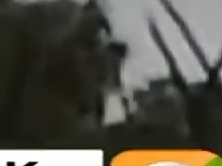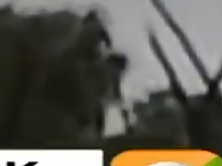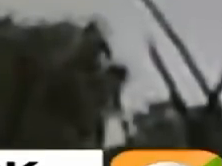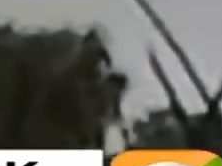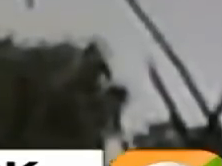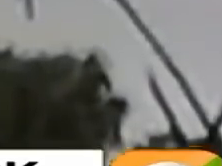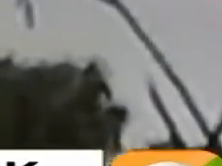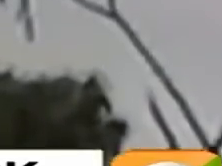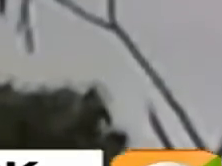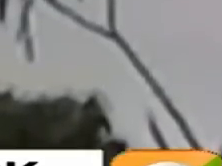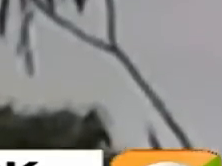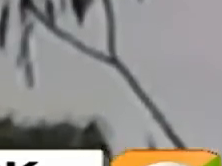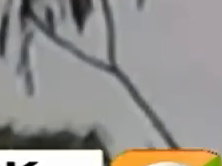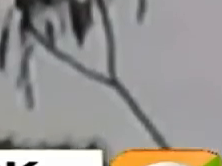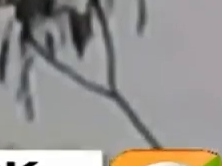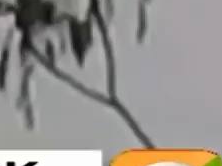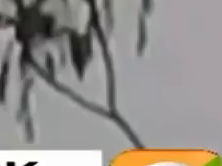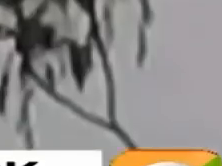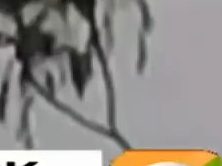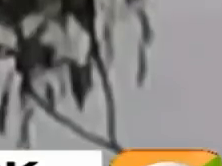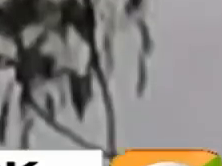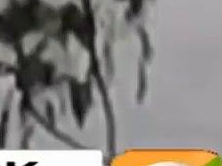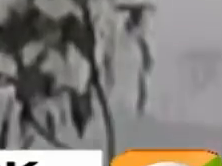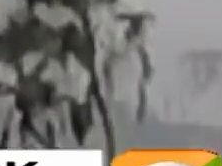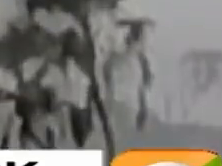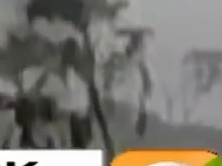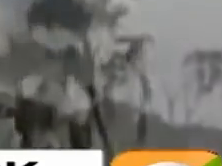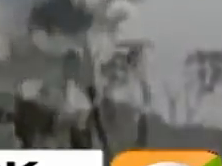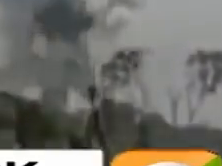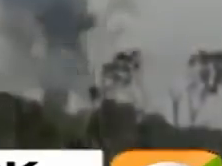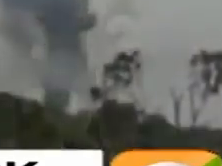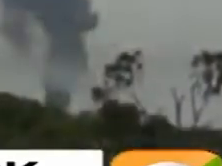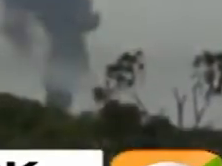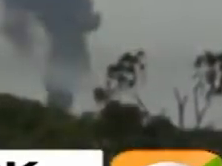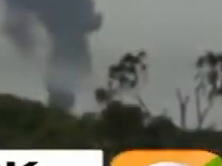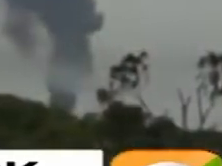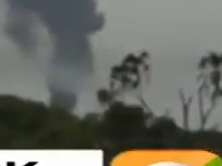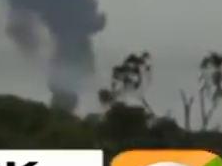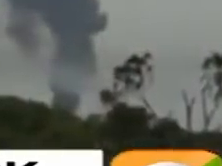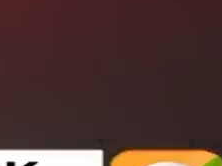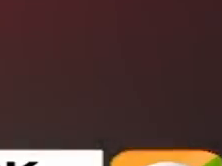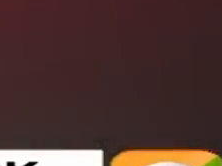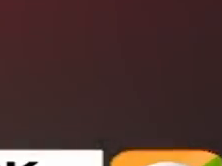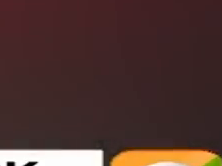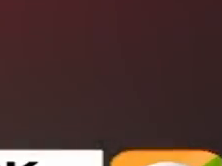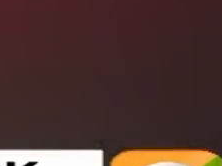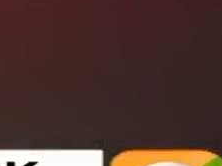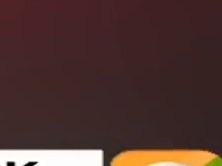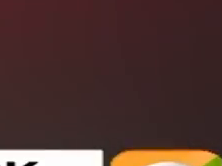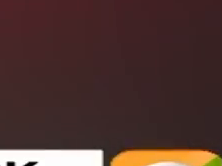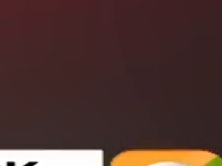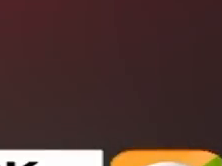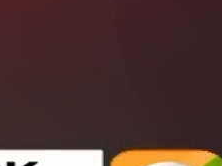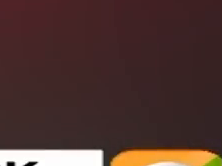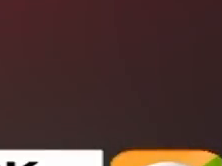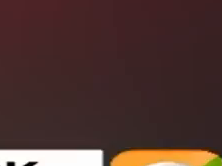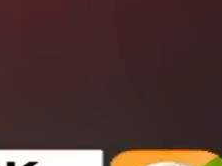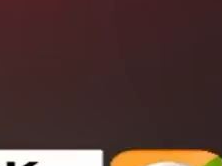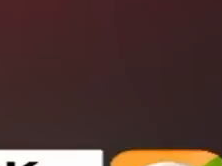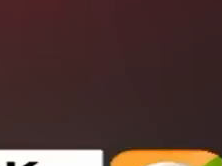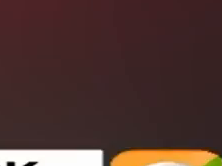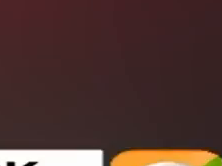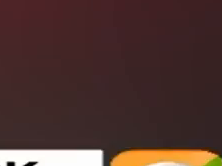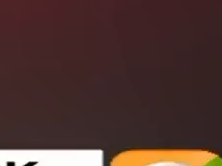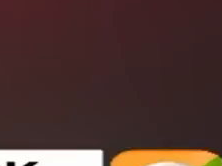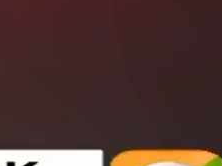gunfire ensued between the soldiers and the militants who initiated the offensive using suicide bombers. Sources say two light aircrafts and